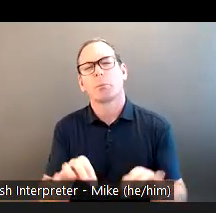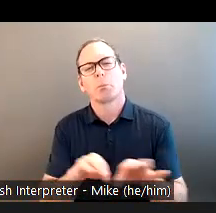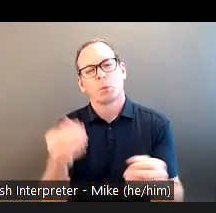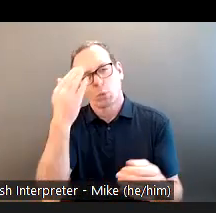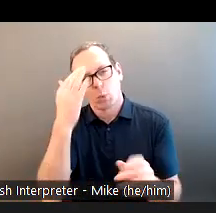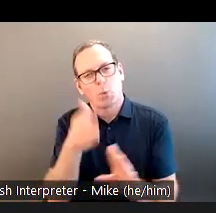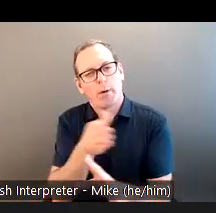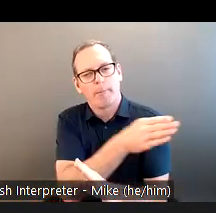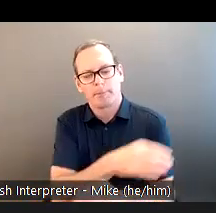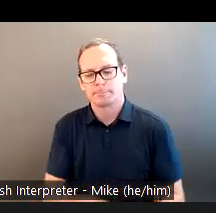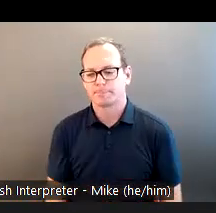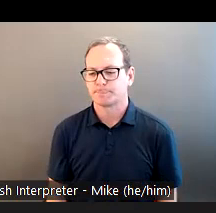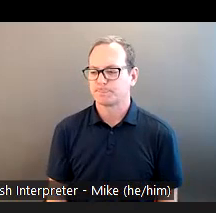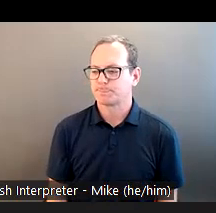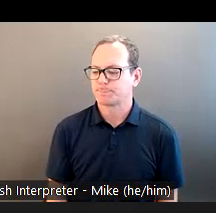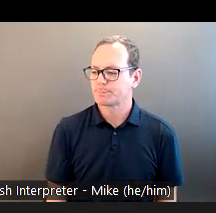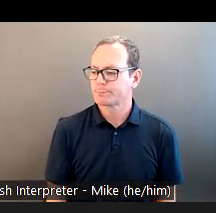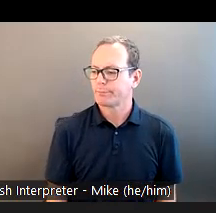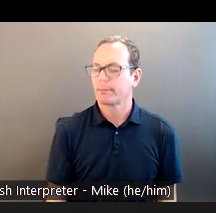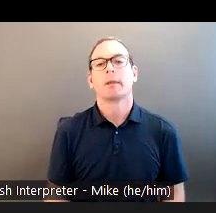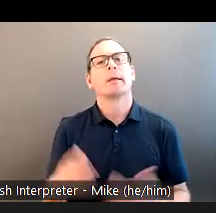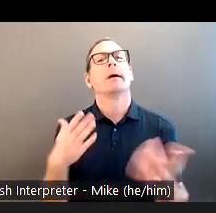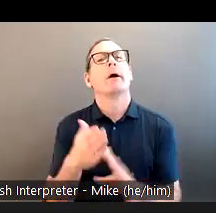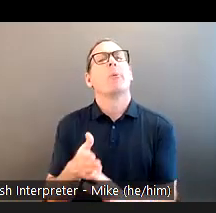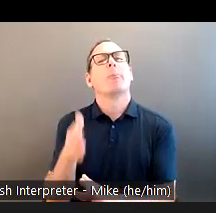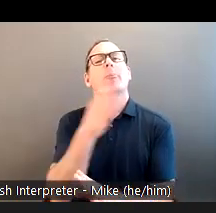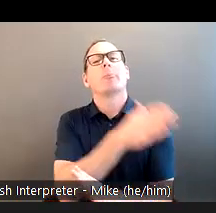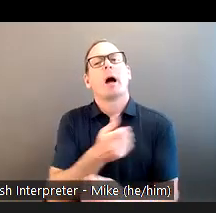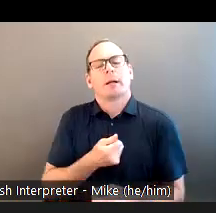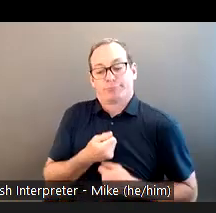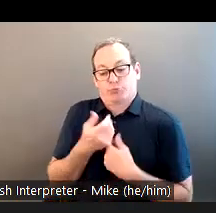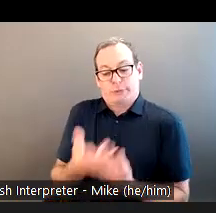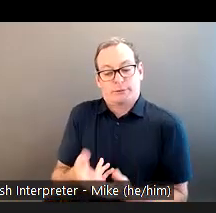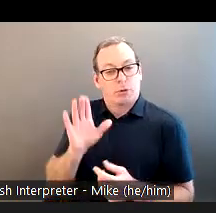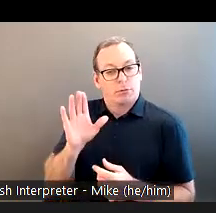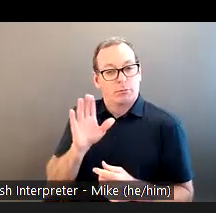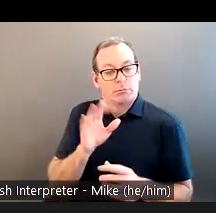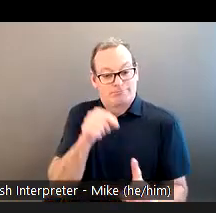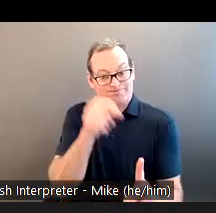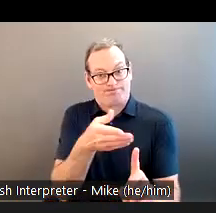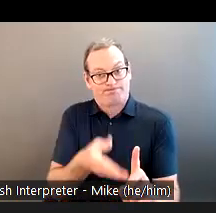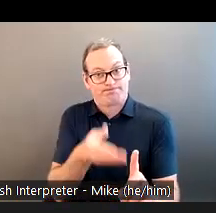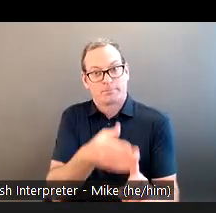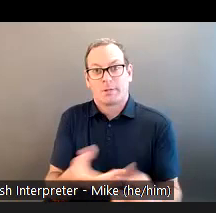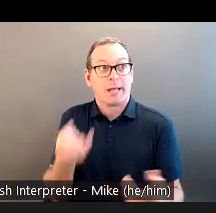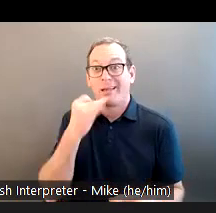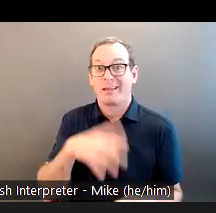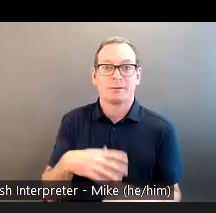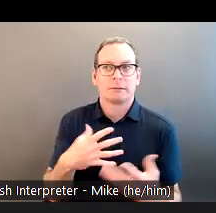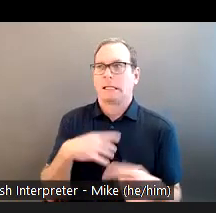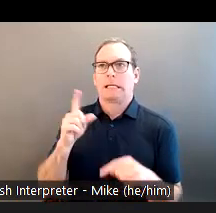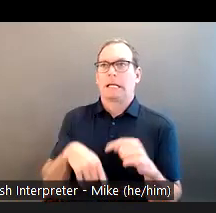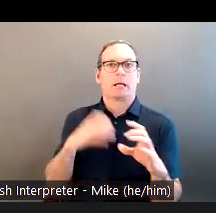wishes can be expressed verbally or in writing. So if the person can't speak anymore, if they're still trying to